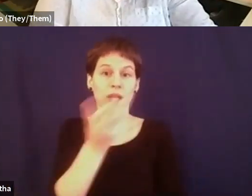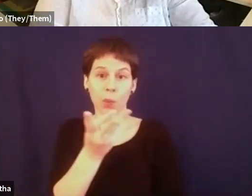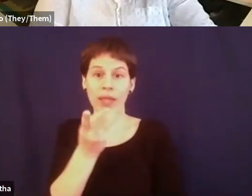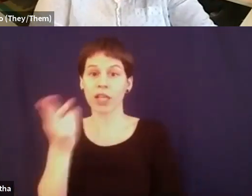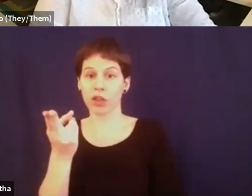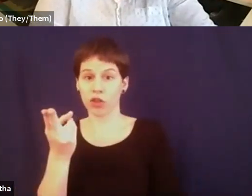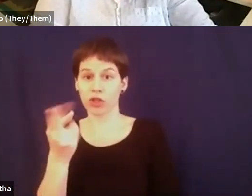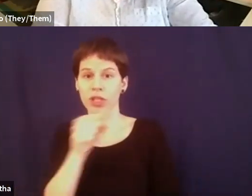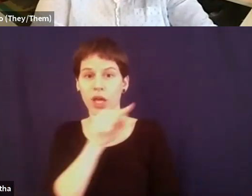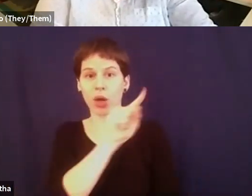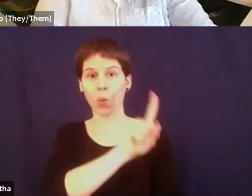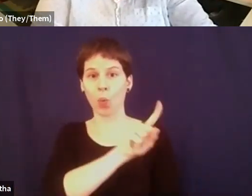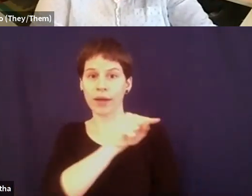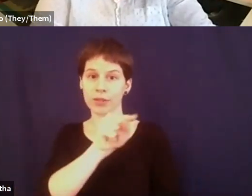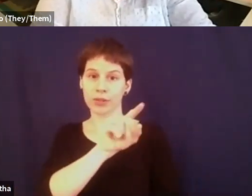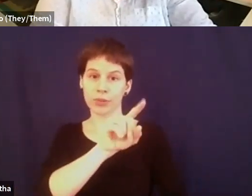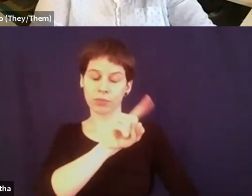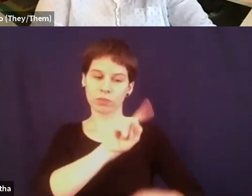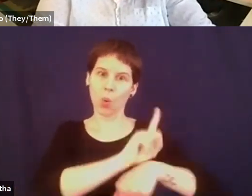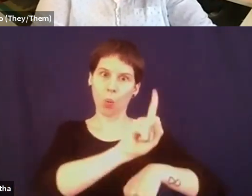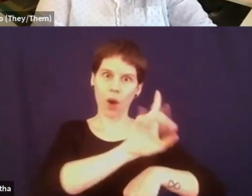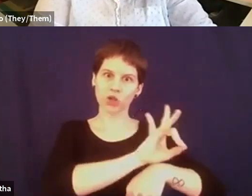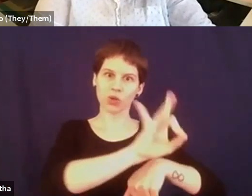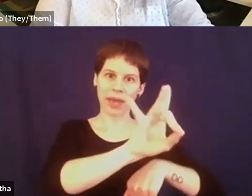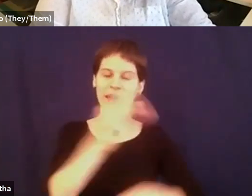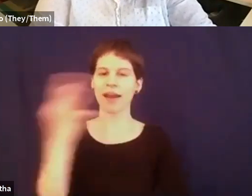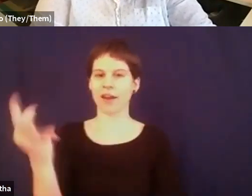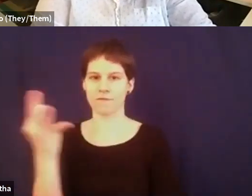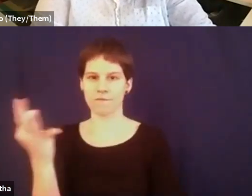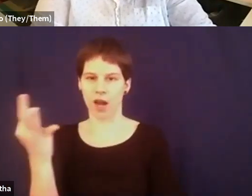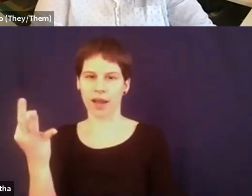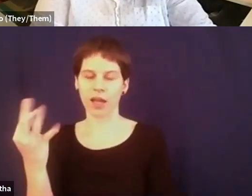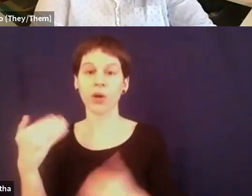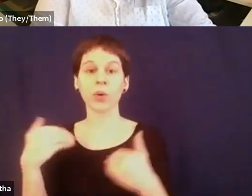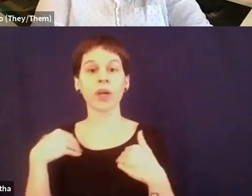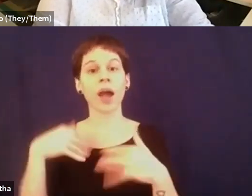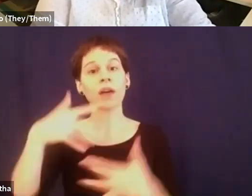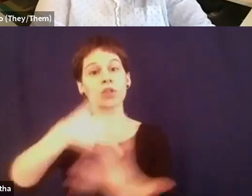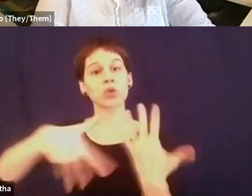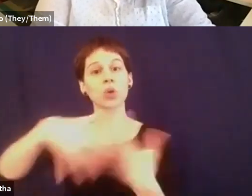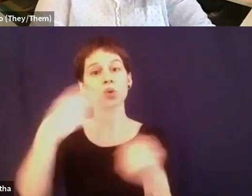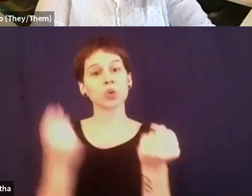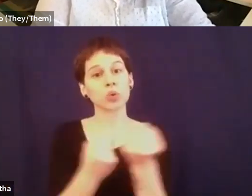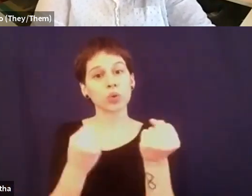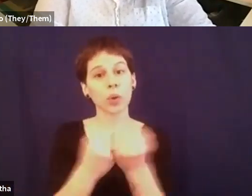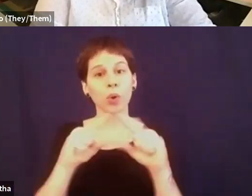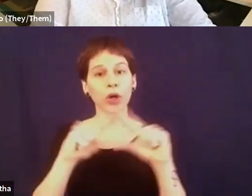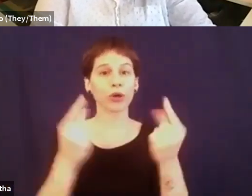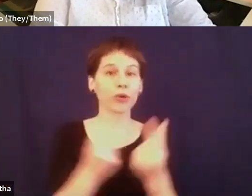p.m., and Friday, 5 to 9. These are social support groups for youth, and we do everything from arts, crafts,